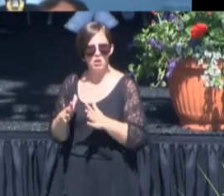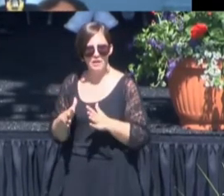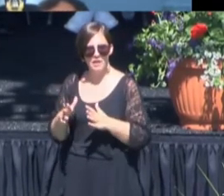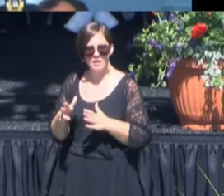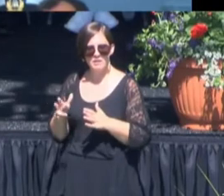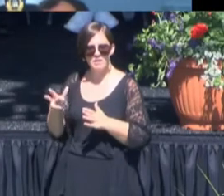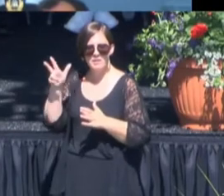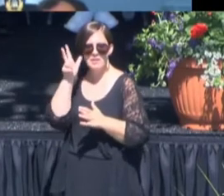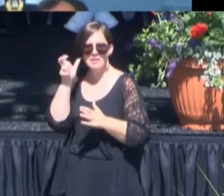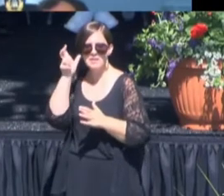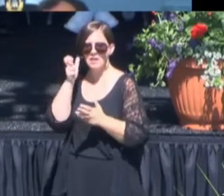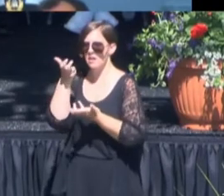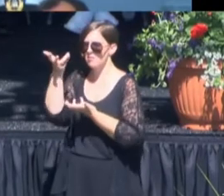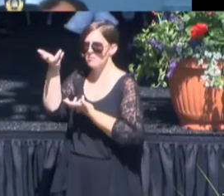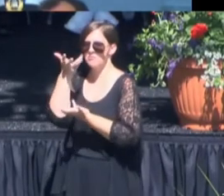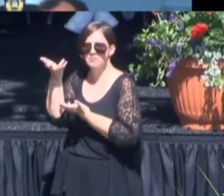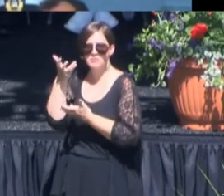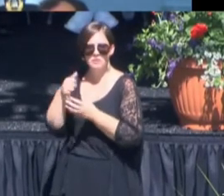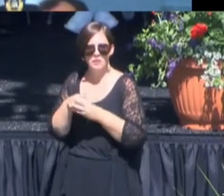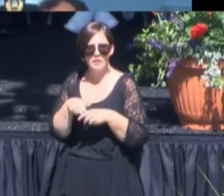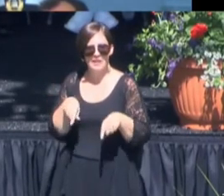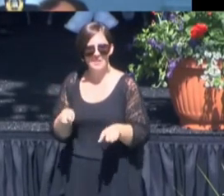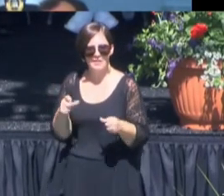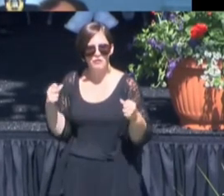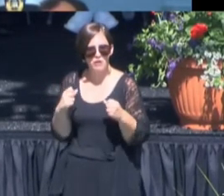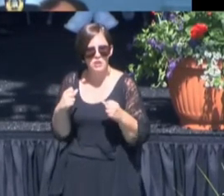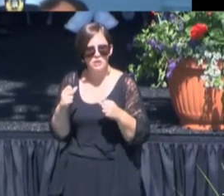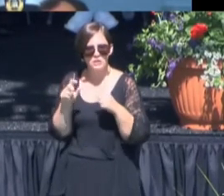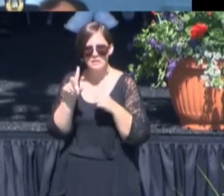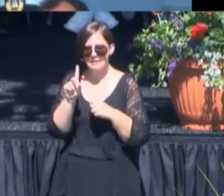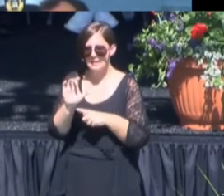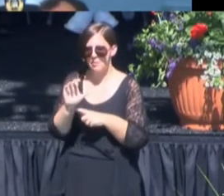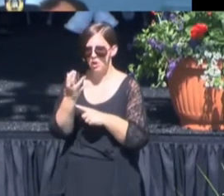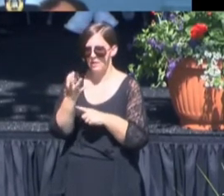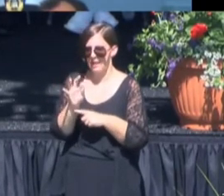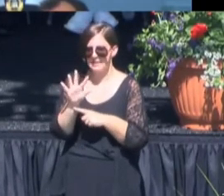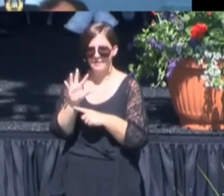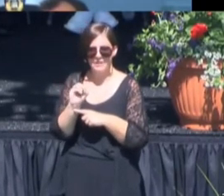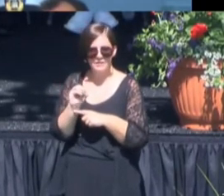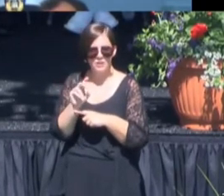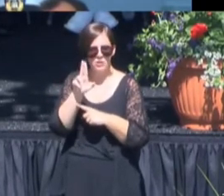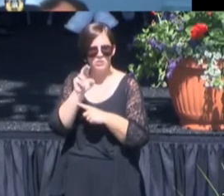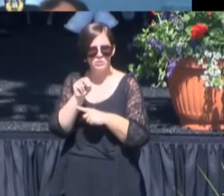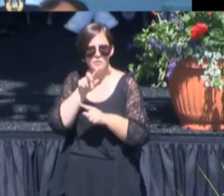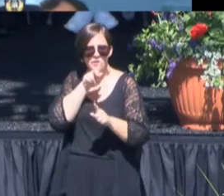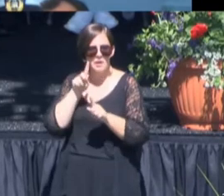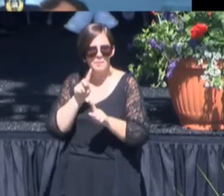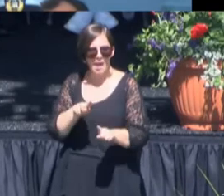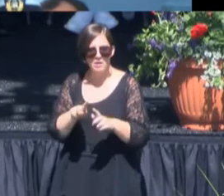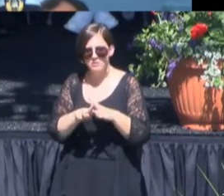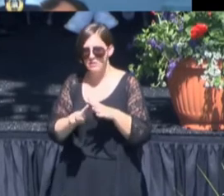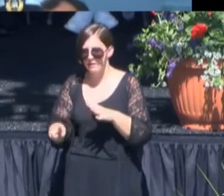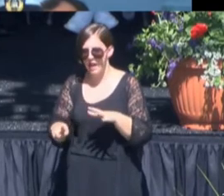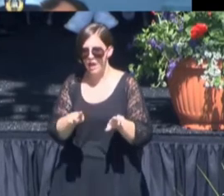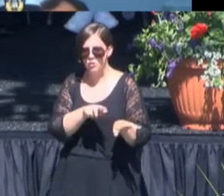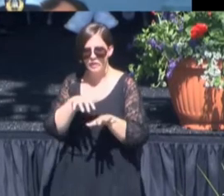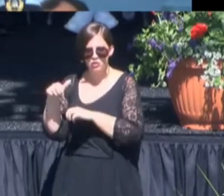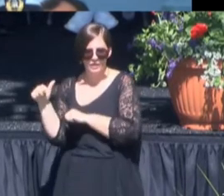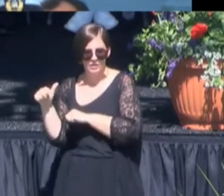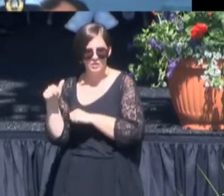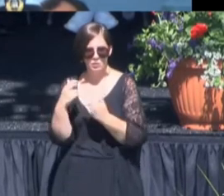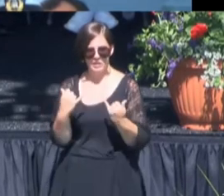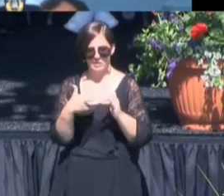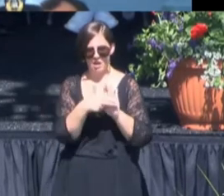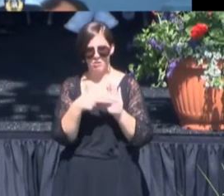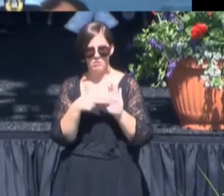his better angels. In the frigid December of 1950, the United Nations Command was evacuating Hungnam in what is today